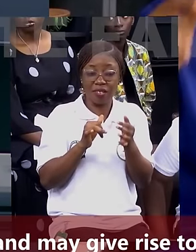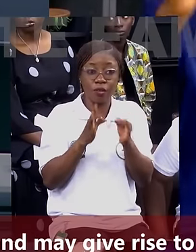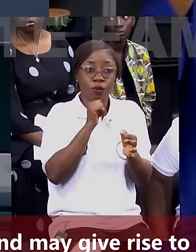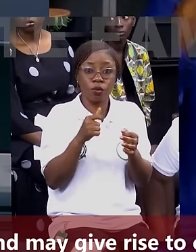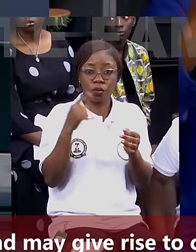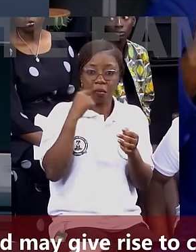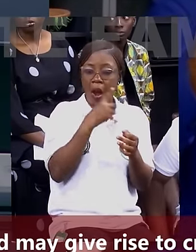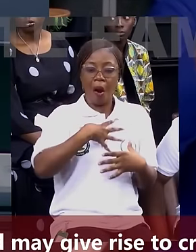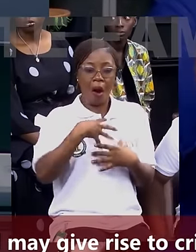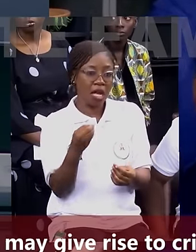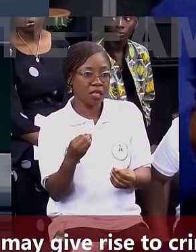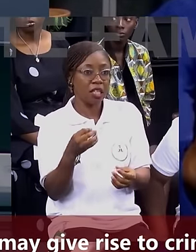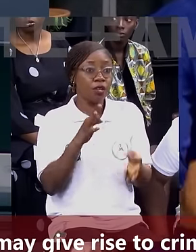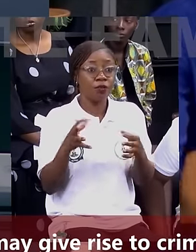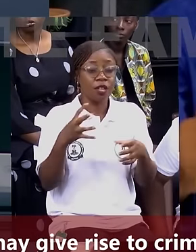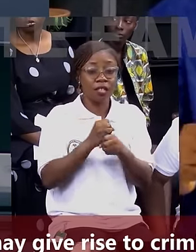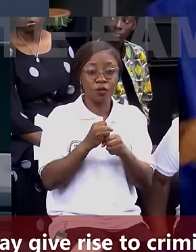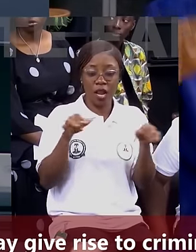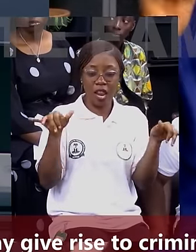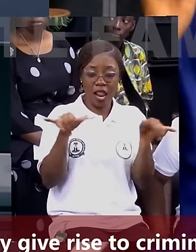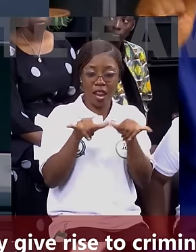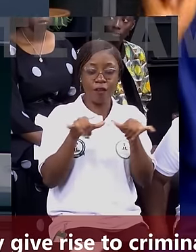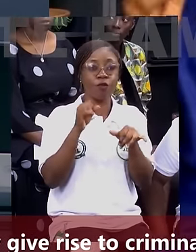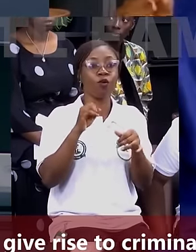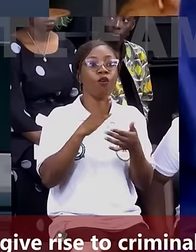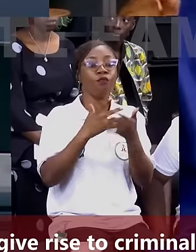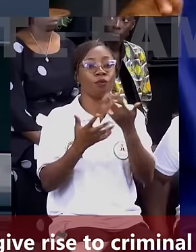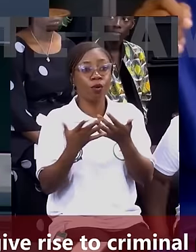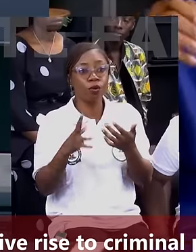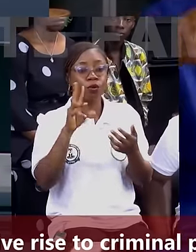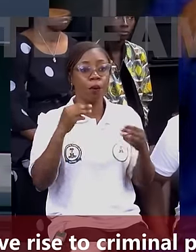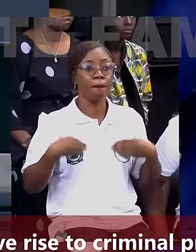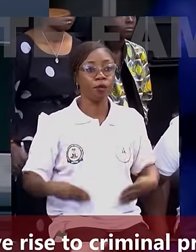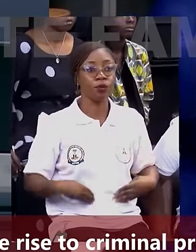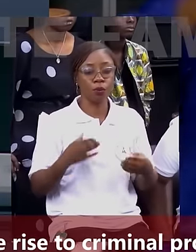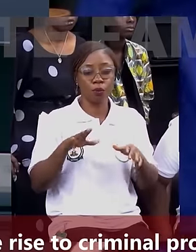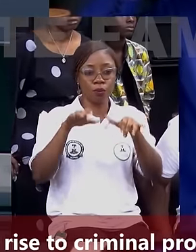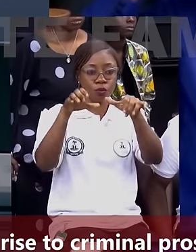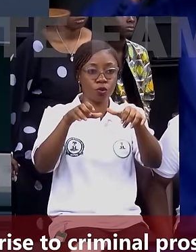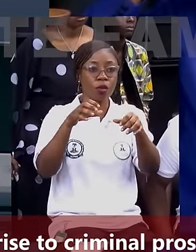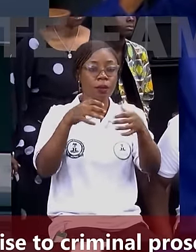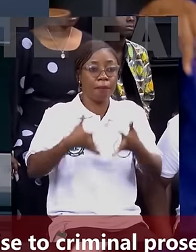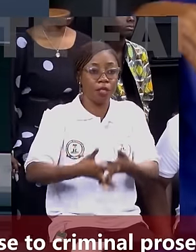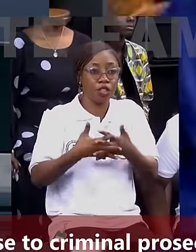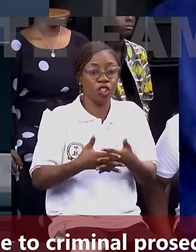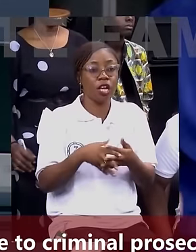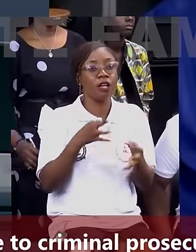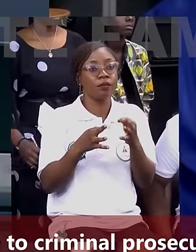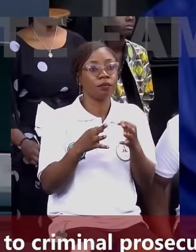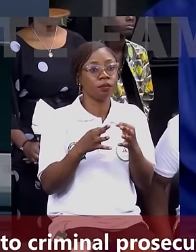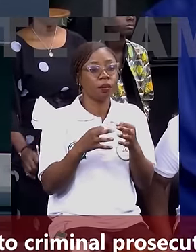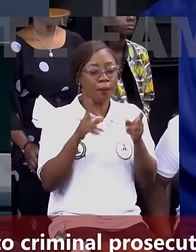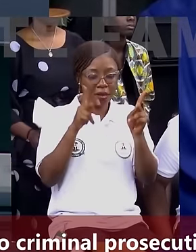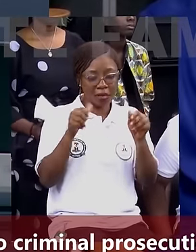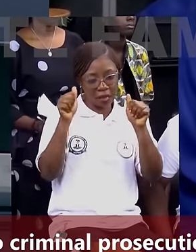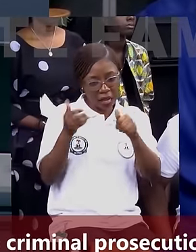And if you get to a certain level of blood, nobody will put you on the machine. Because if the machine drags the blood, then the person can